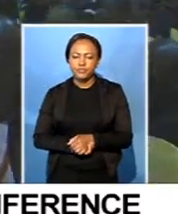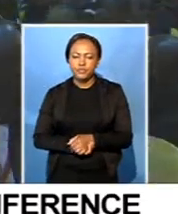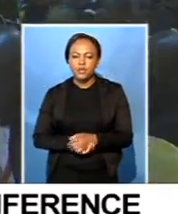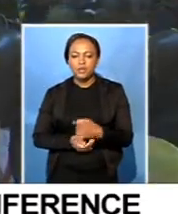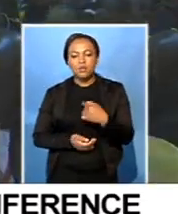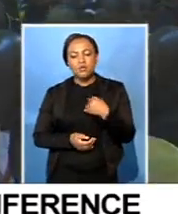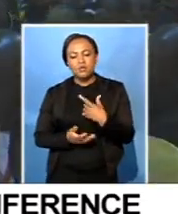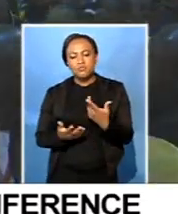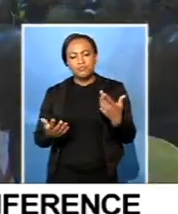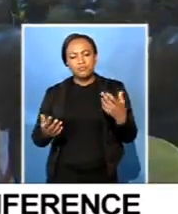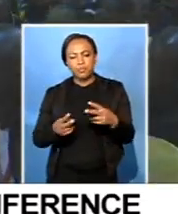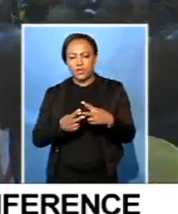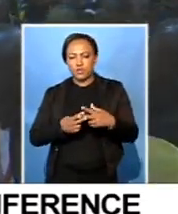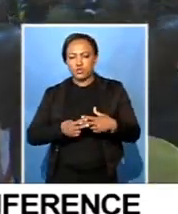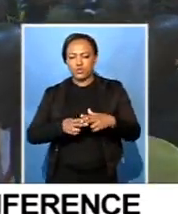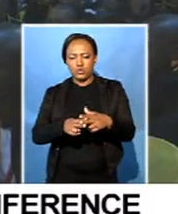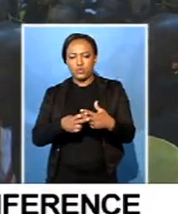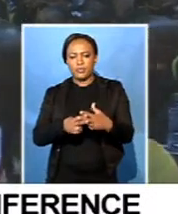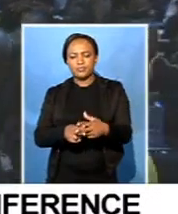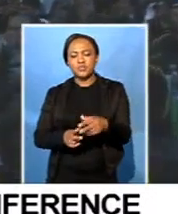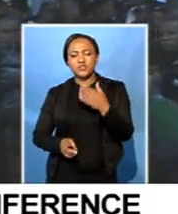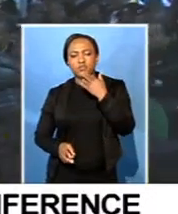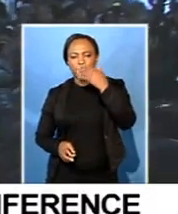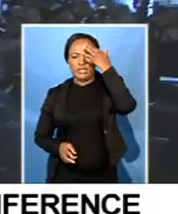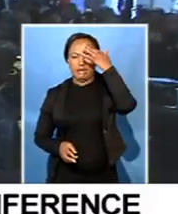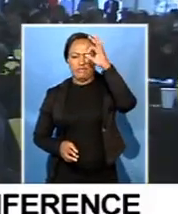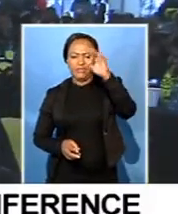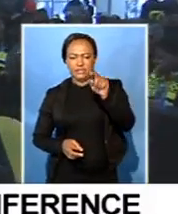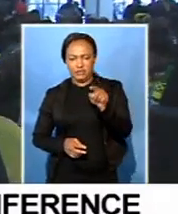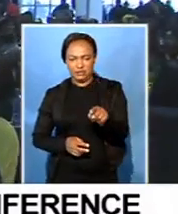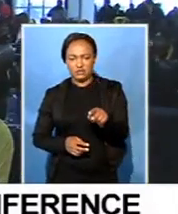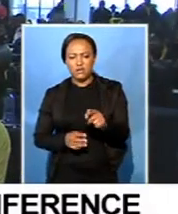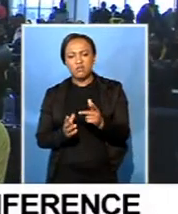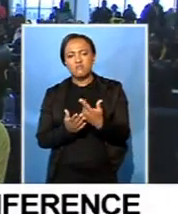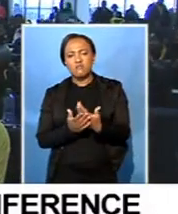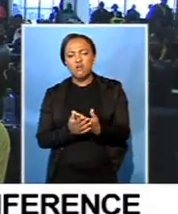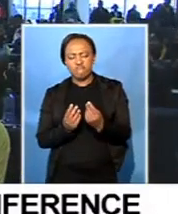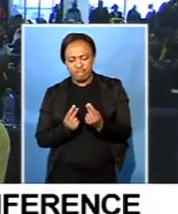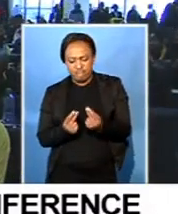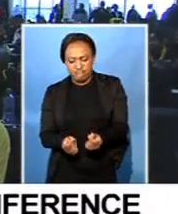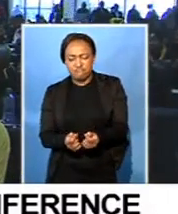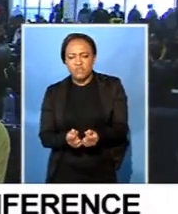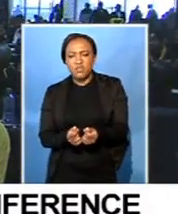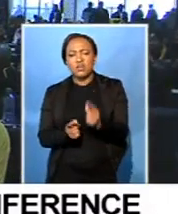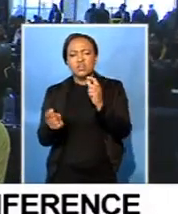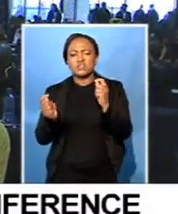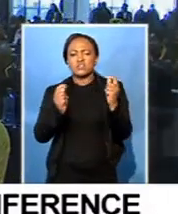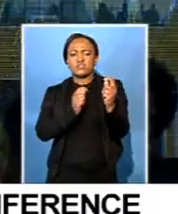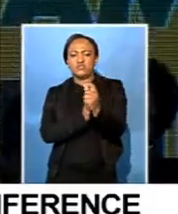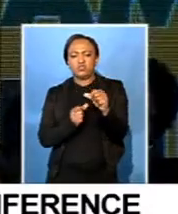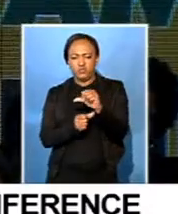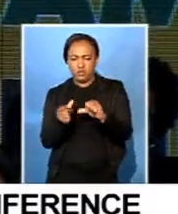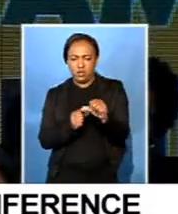The instruments that government must use to advance radical socio-economic transformation